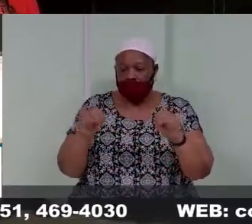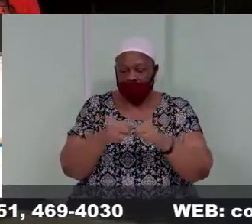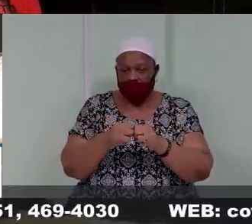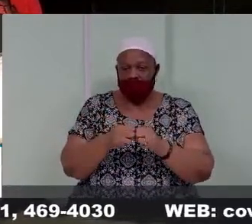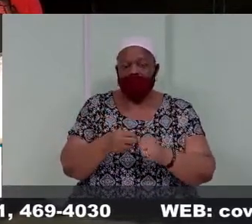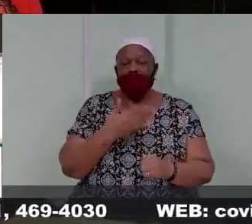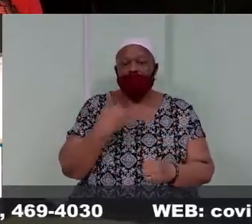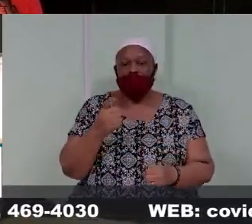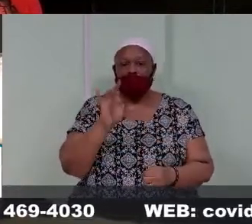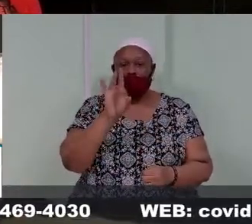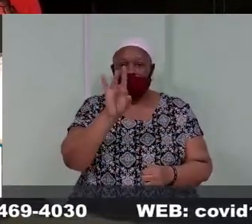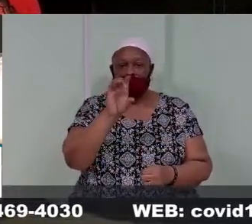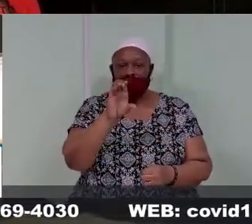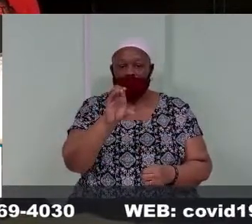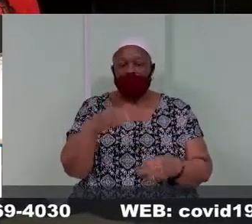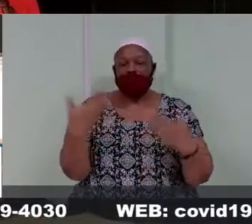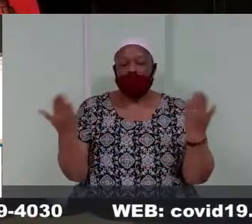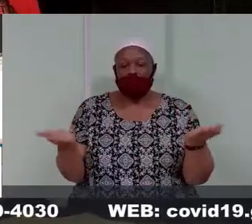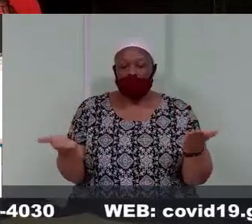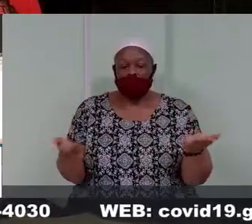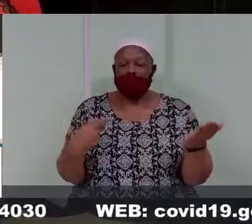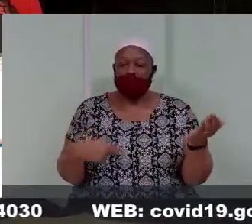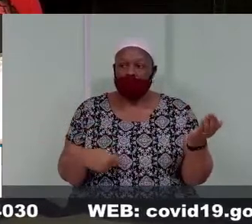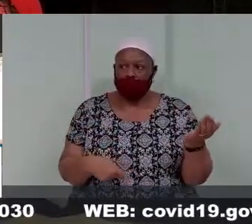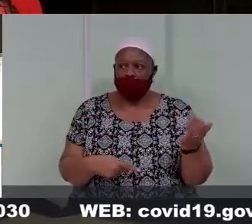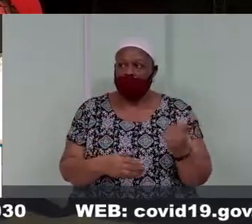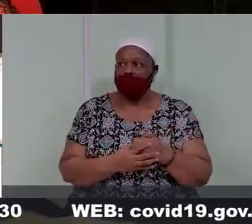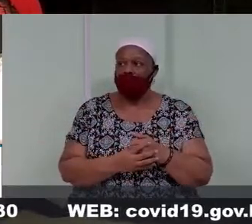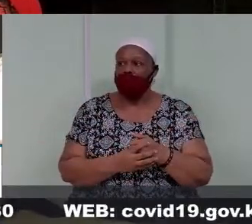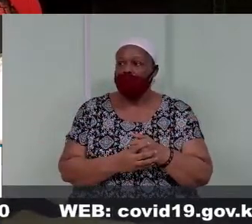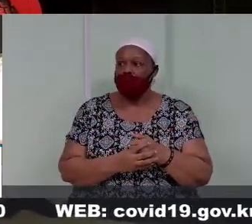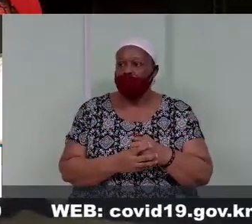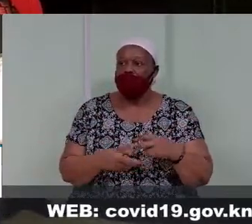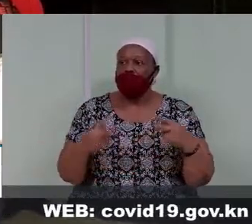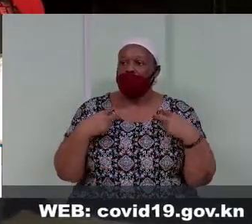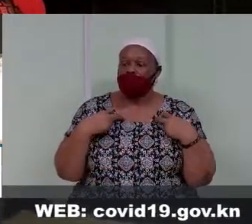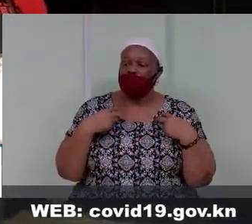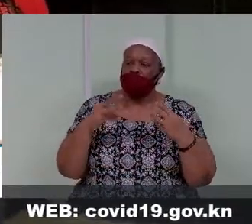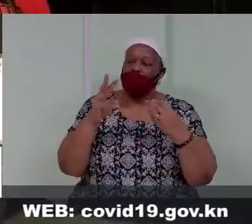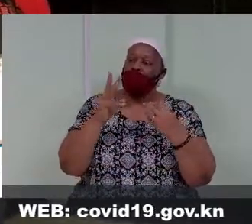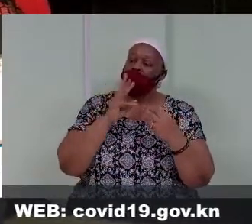to St. Kitts. We also donating water buckets